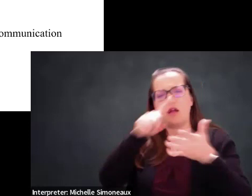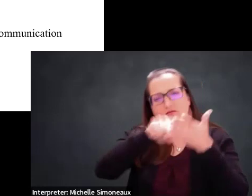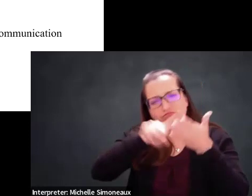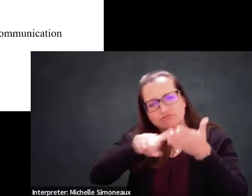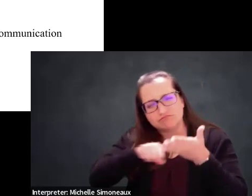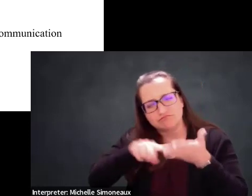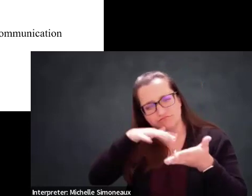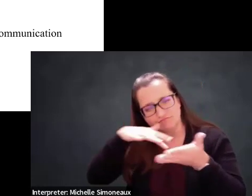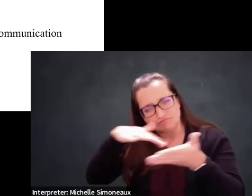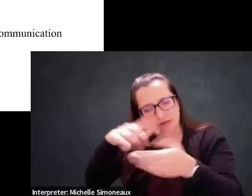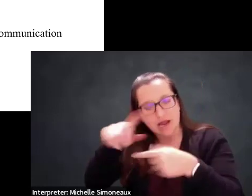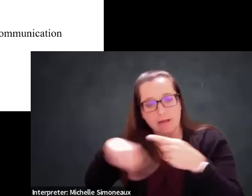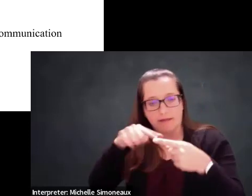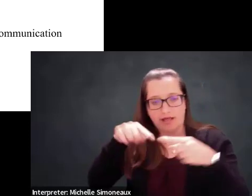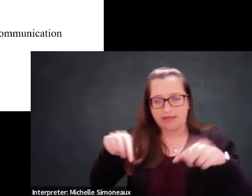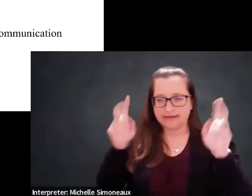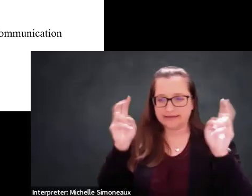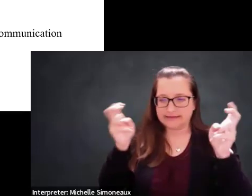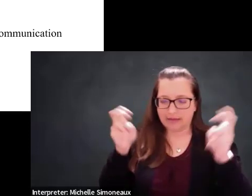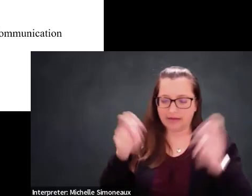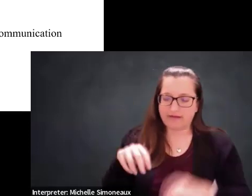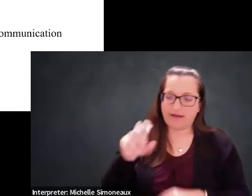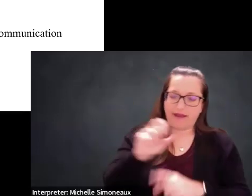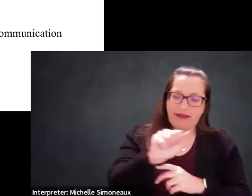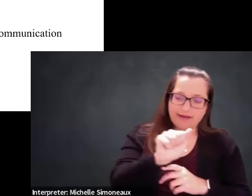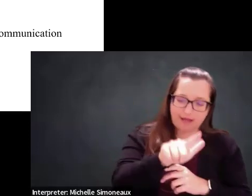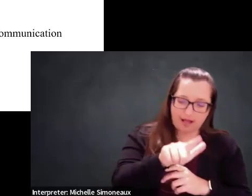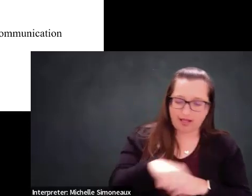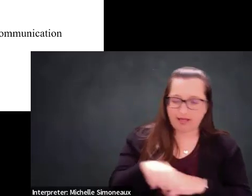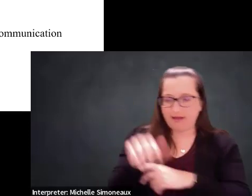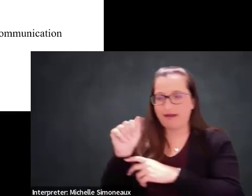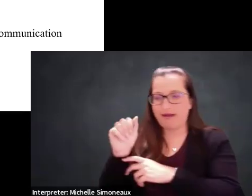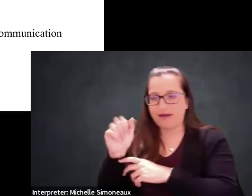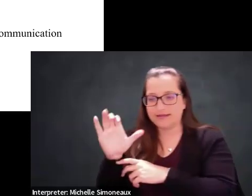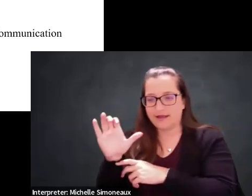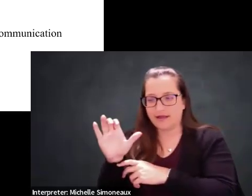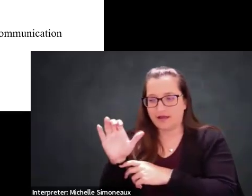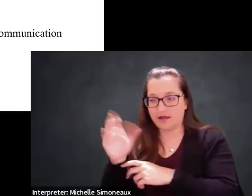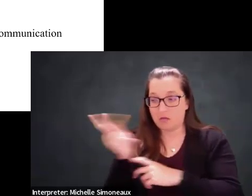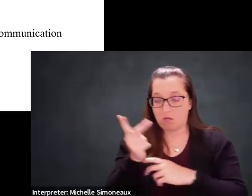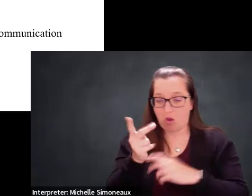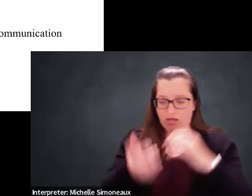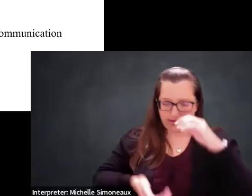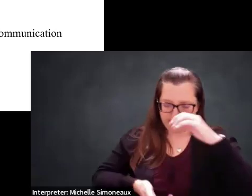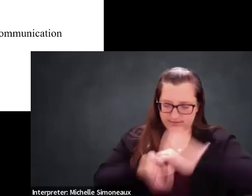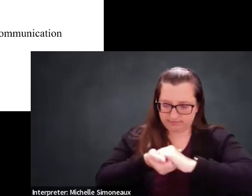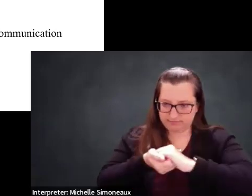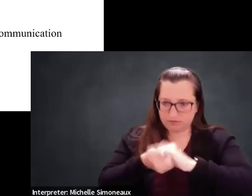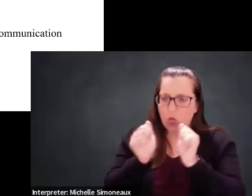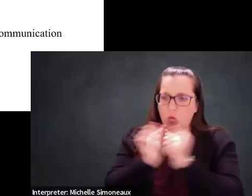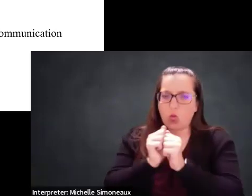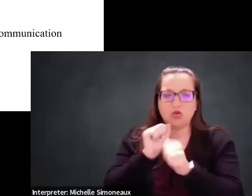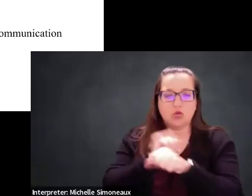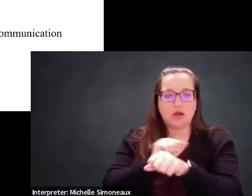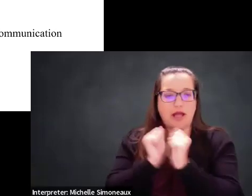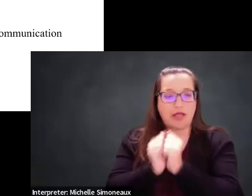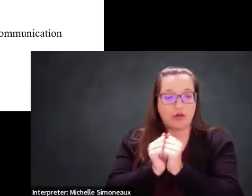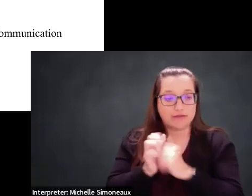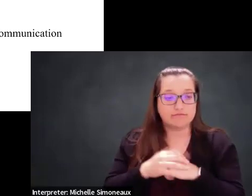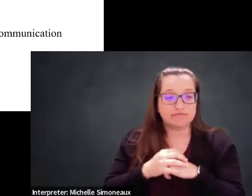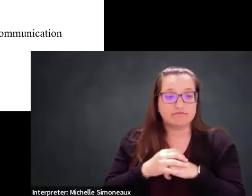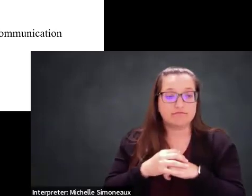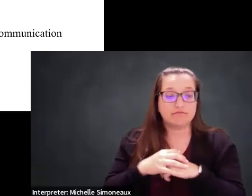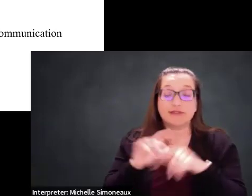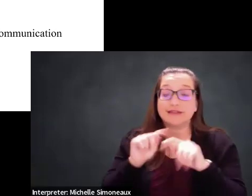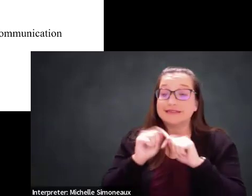around this topic of ASL and AAC collaborating and working together. I have done a team research